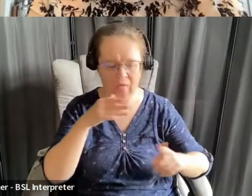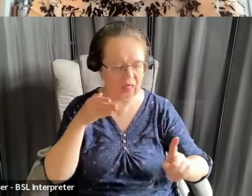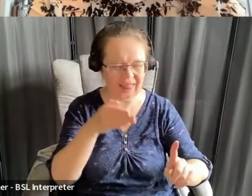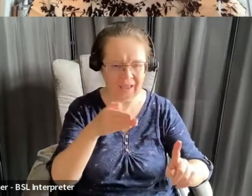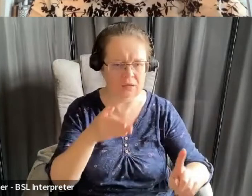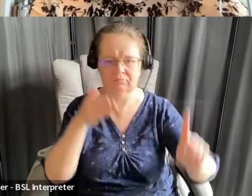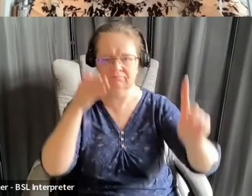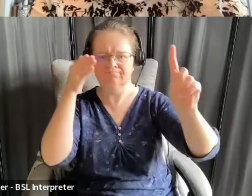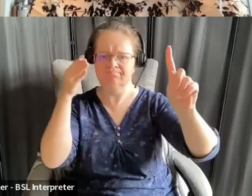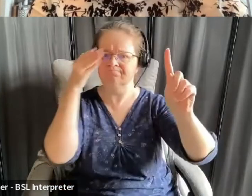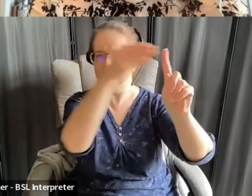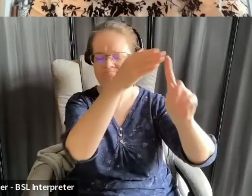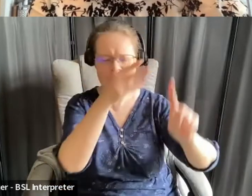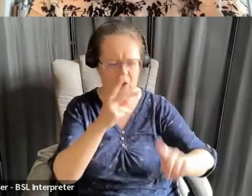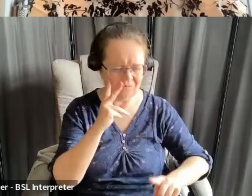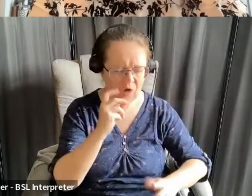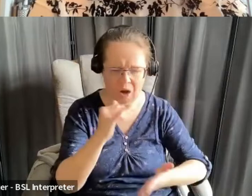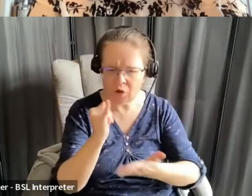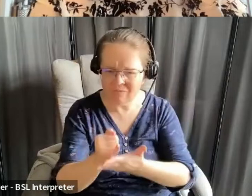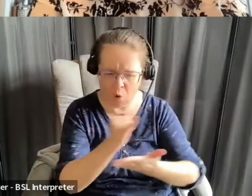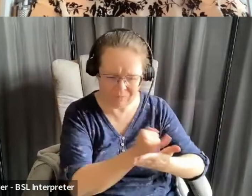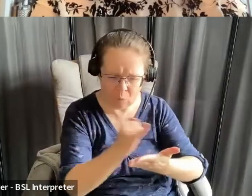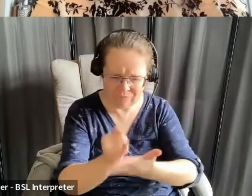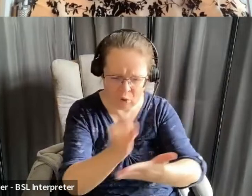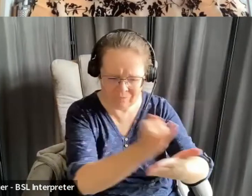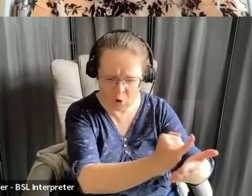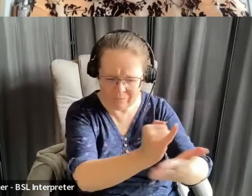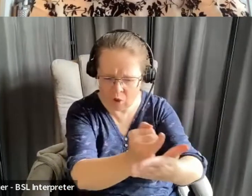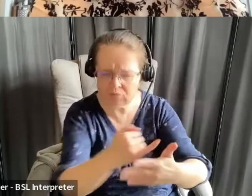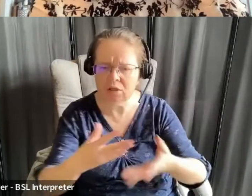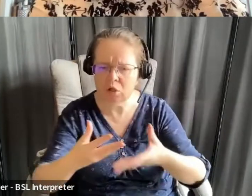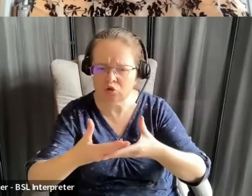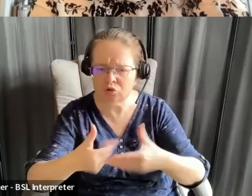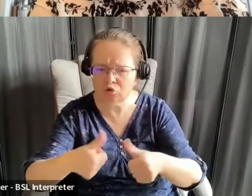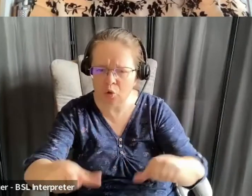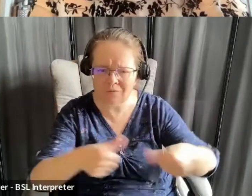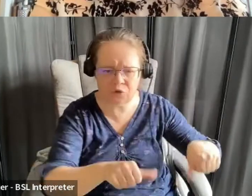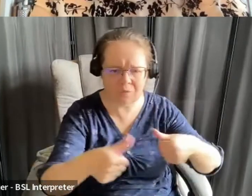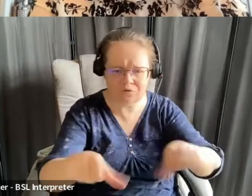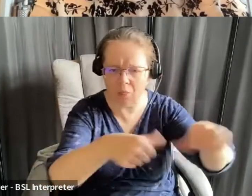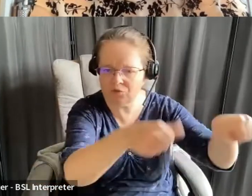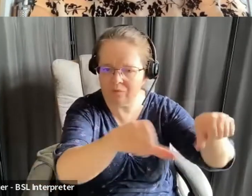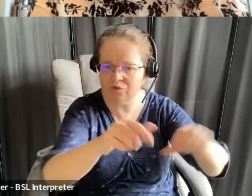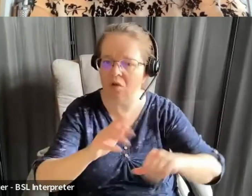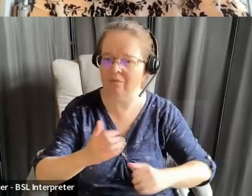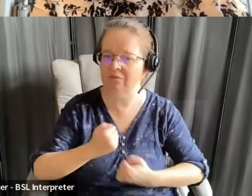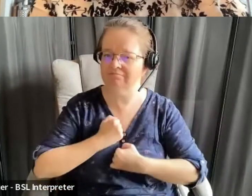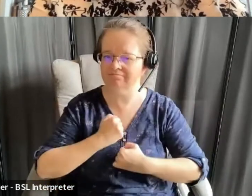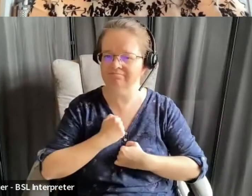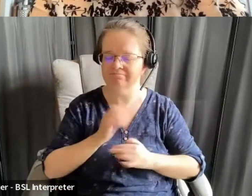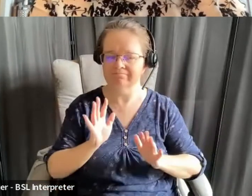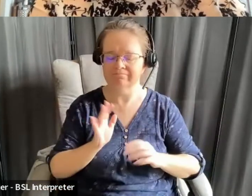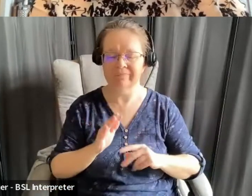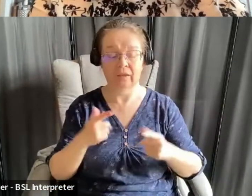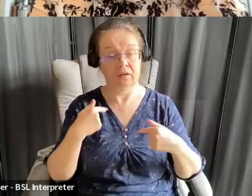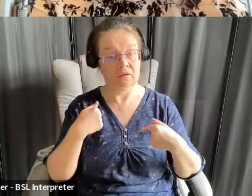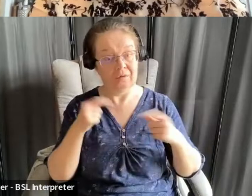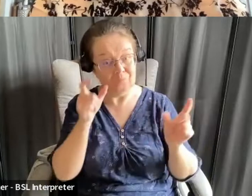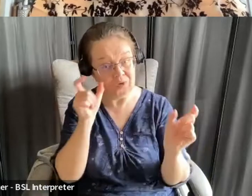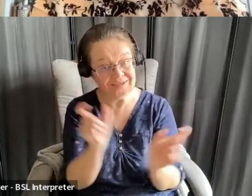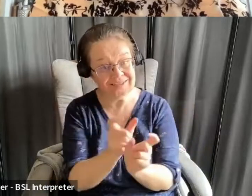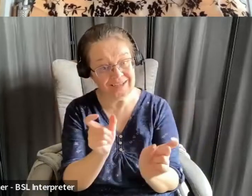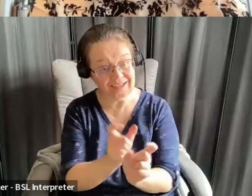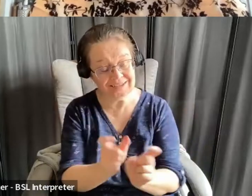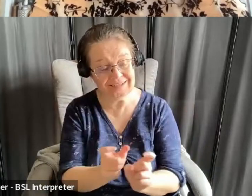the faults and finding the means to which to solve them. And in the context of being a dyslexic,